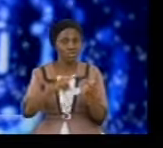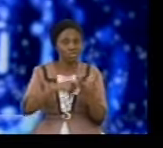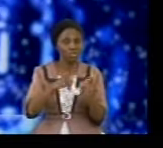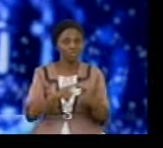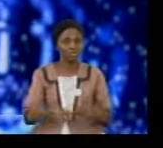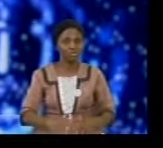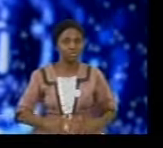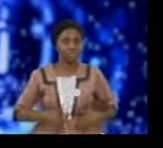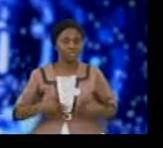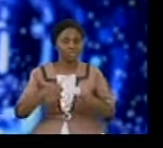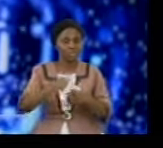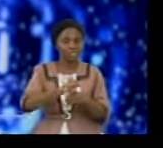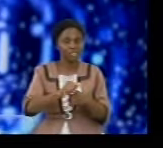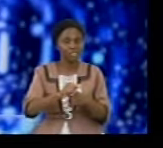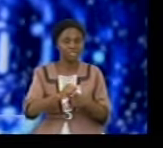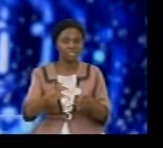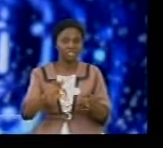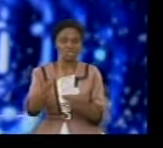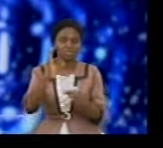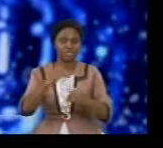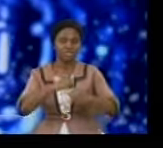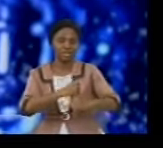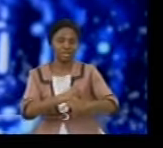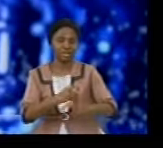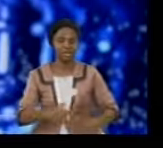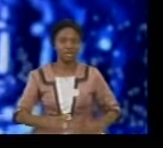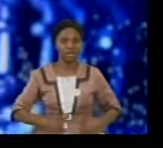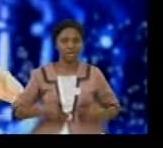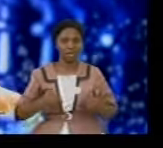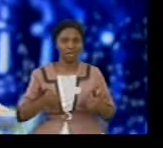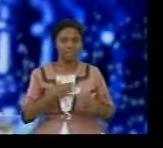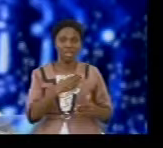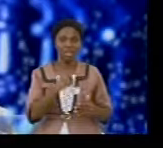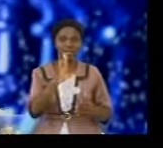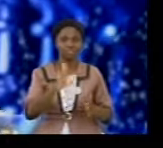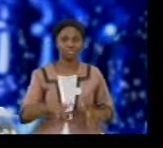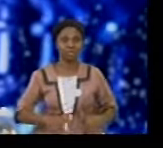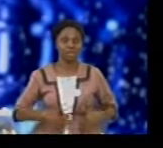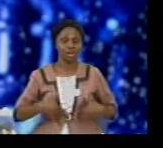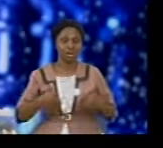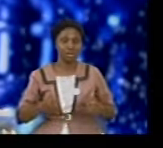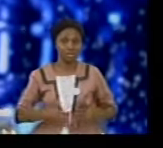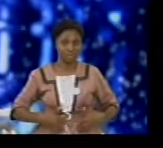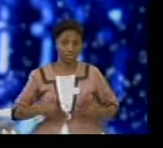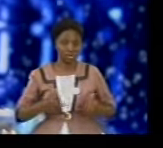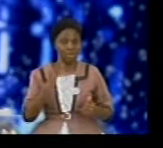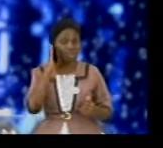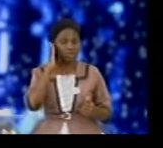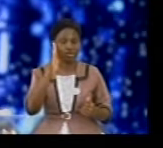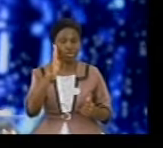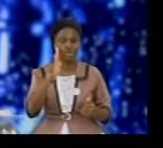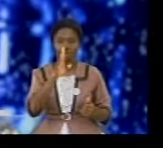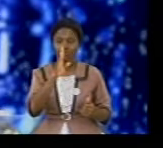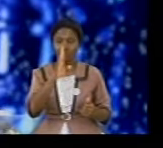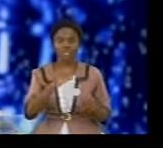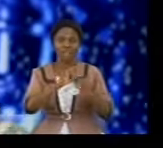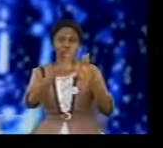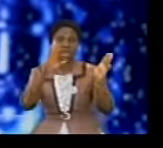life, and your life will be all light all over. Now, you have opportunity today as you go to the Lord in